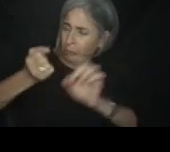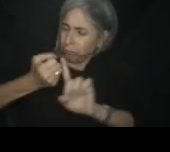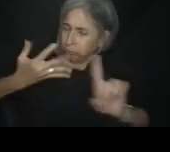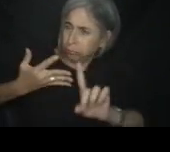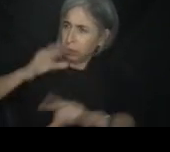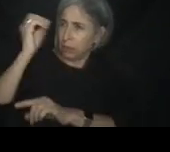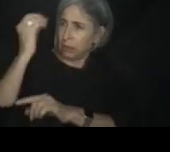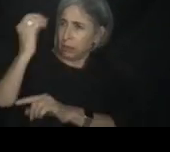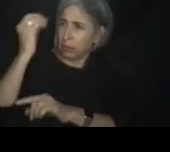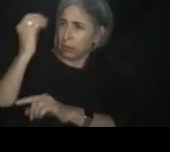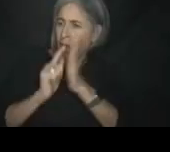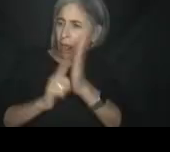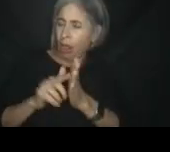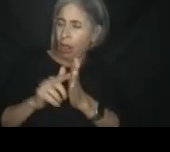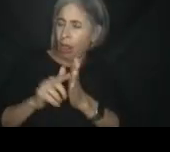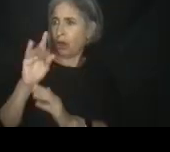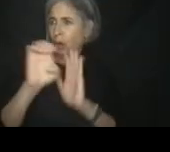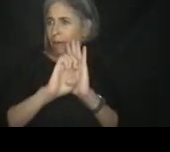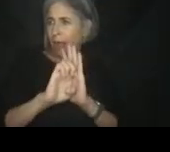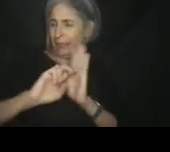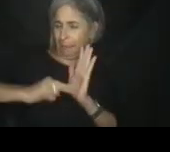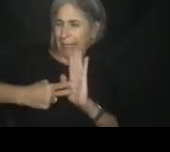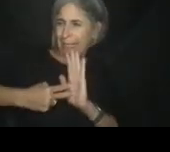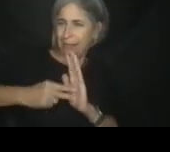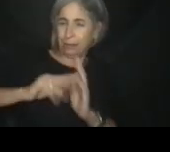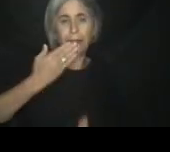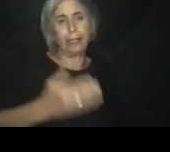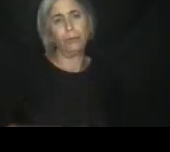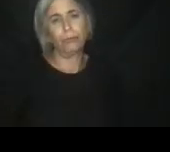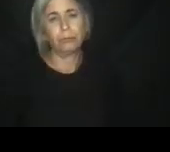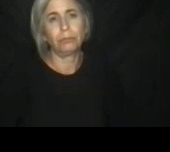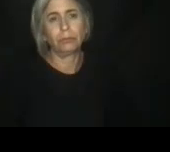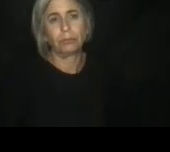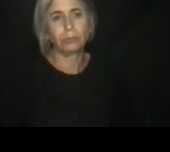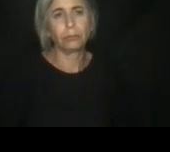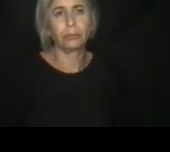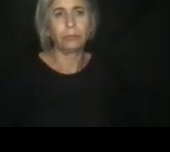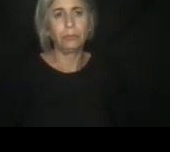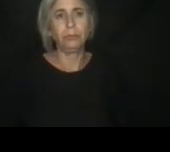Sunshine Law and Code of Ethics training is. Thank you.